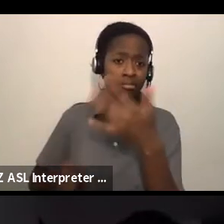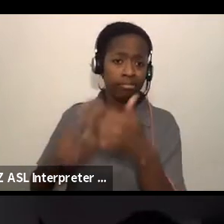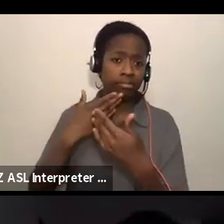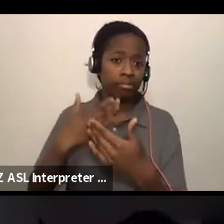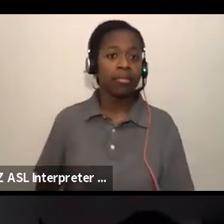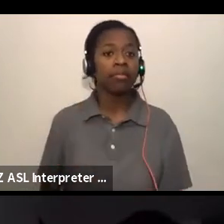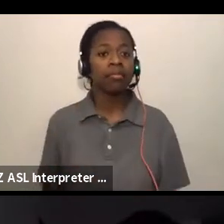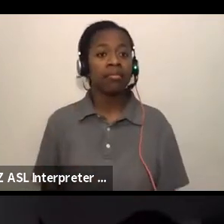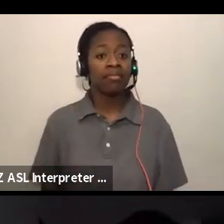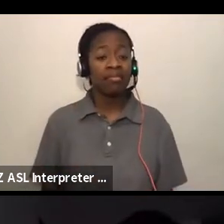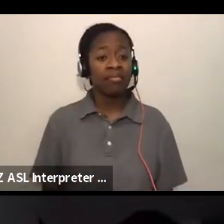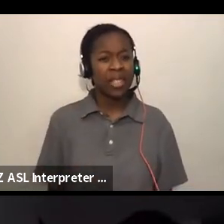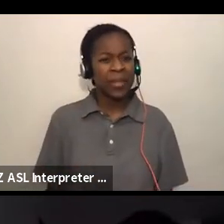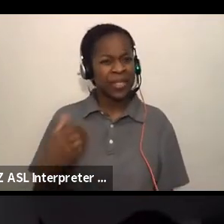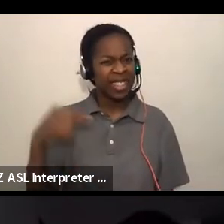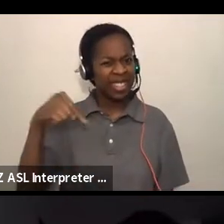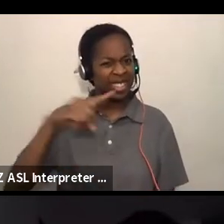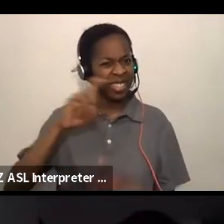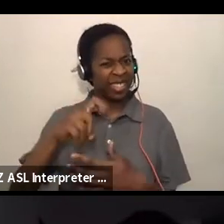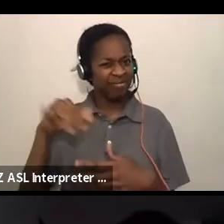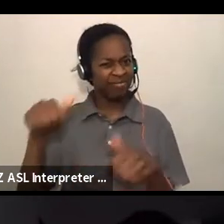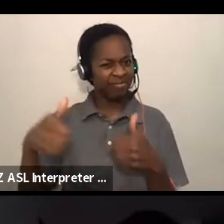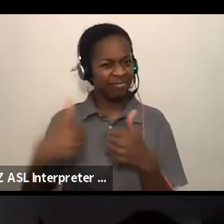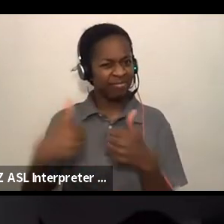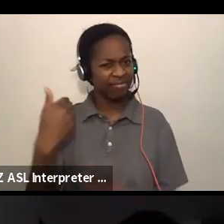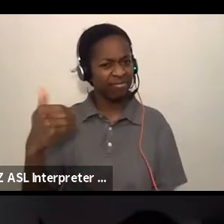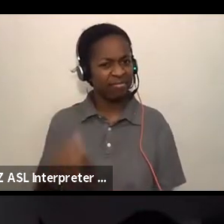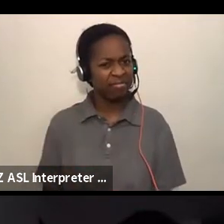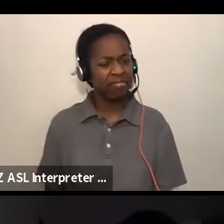This is a really hard question for me.